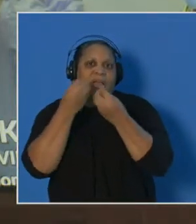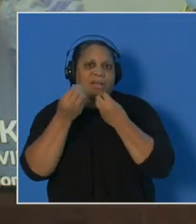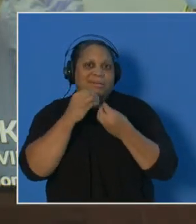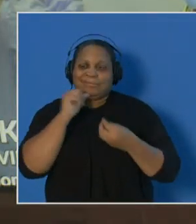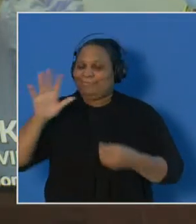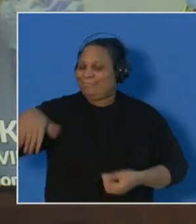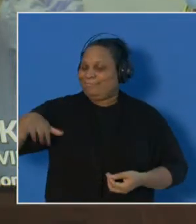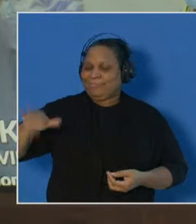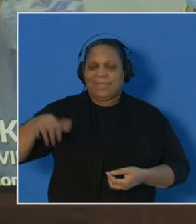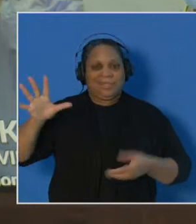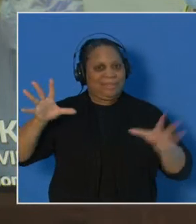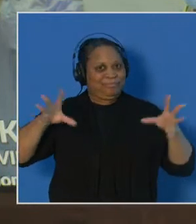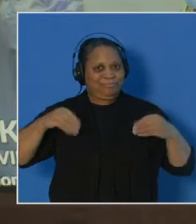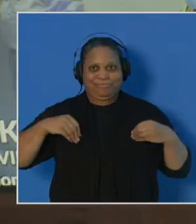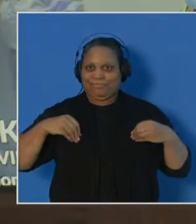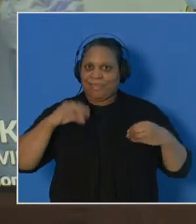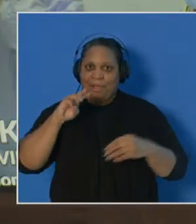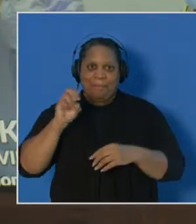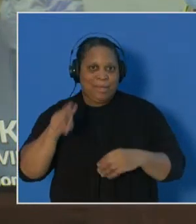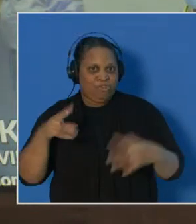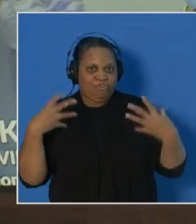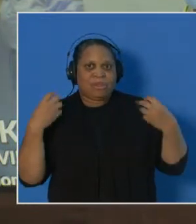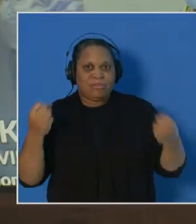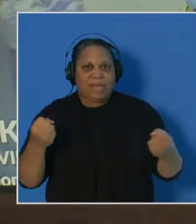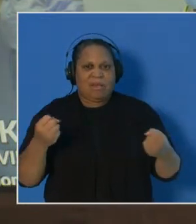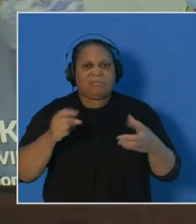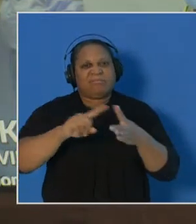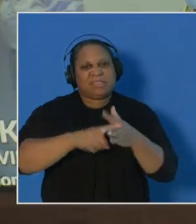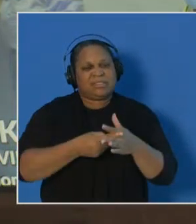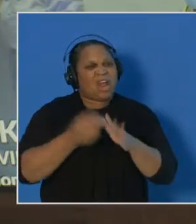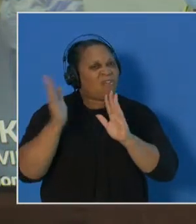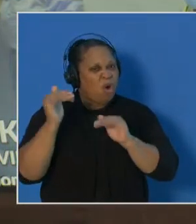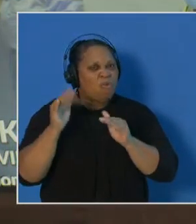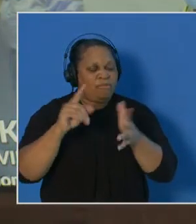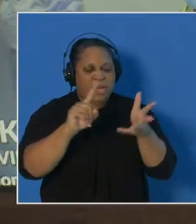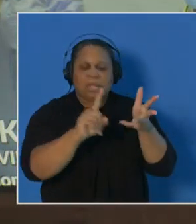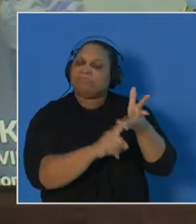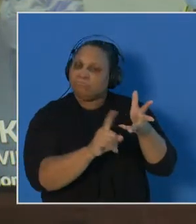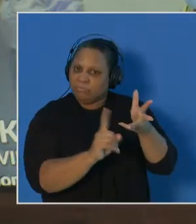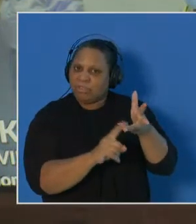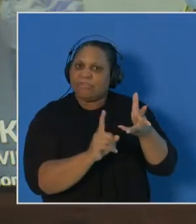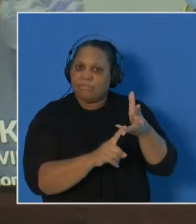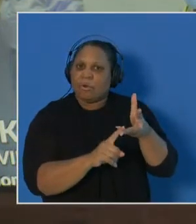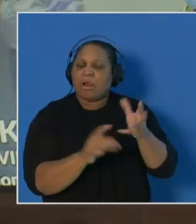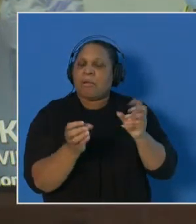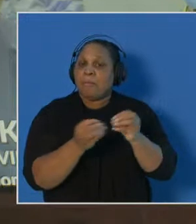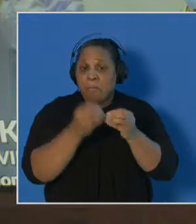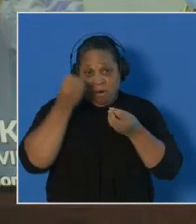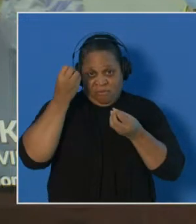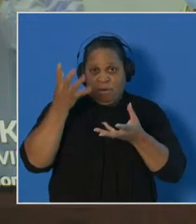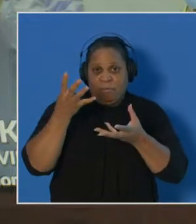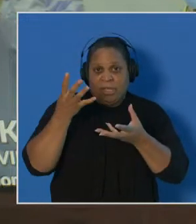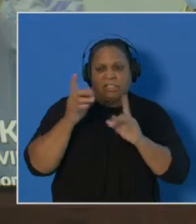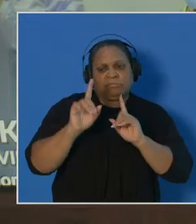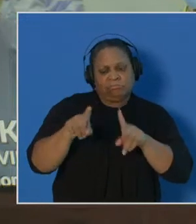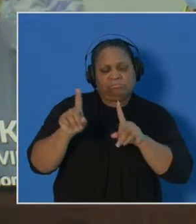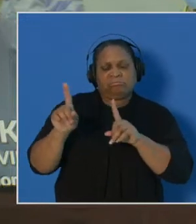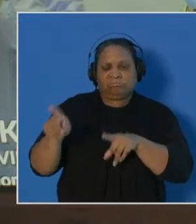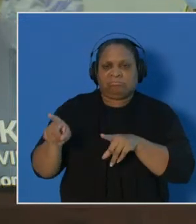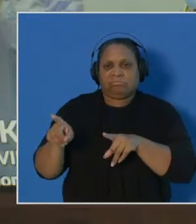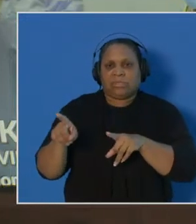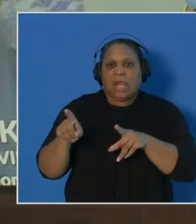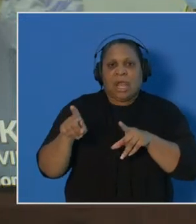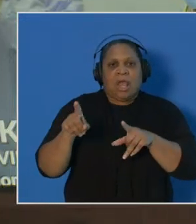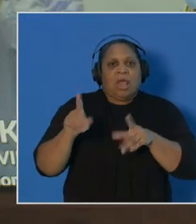of Health, and this, we believe, will commence in phase 4. For more information, the public can visit